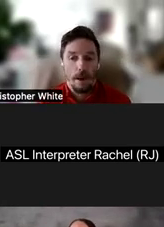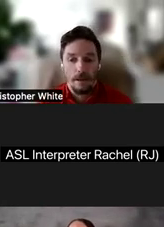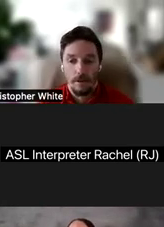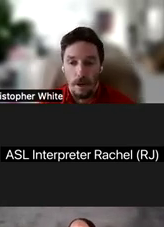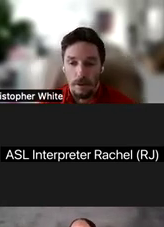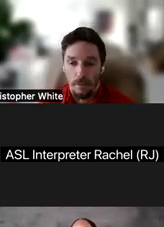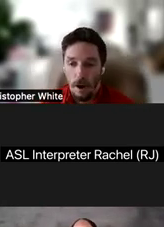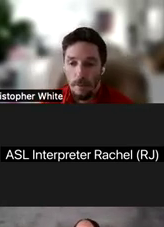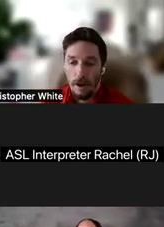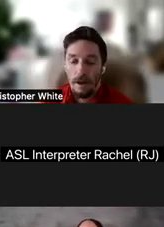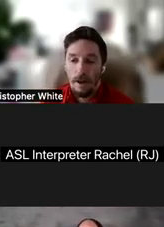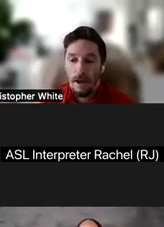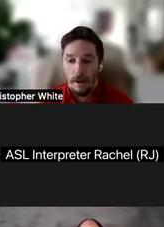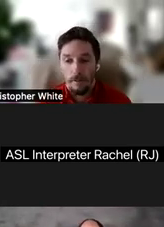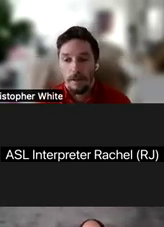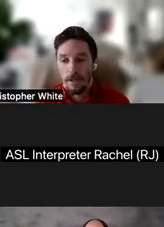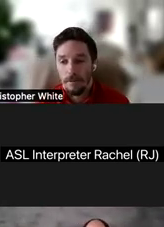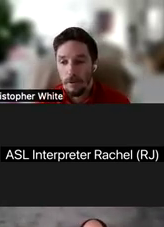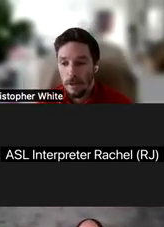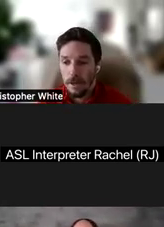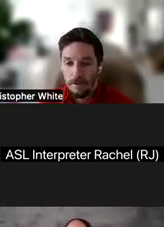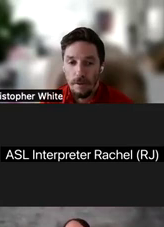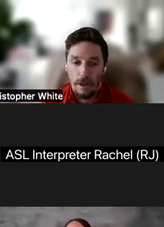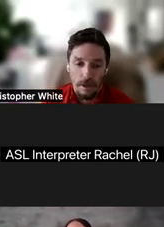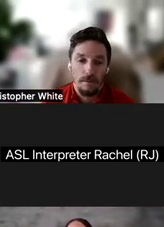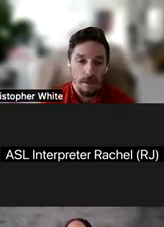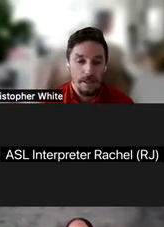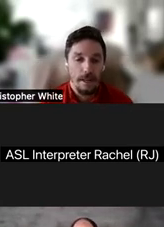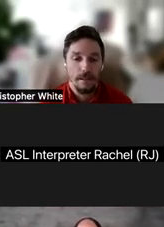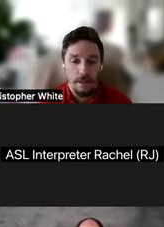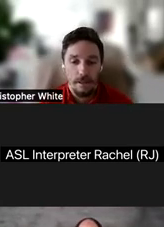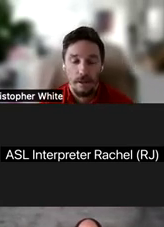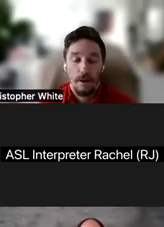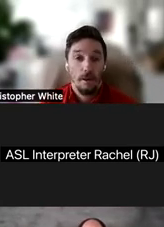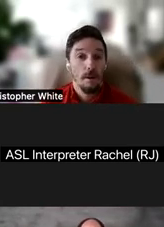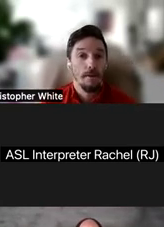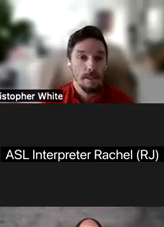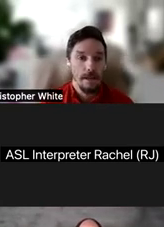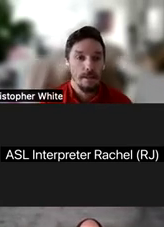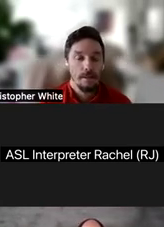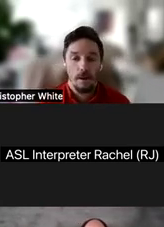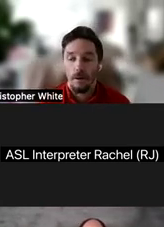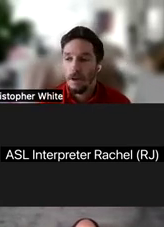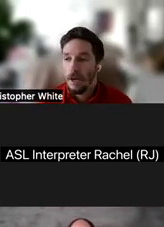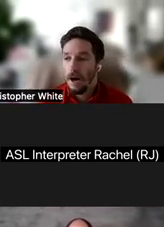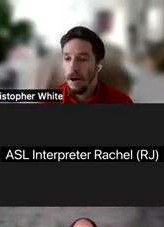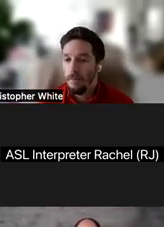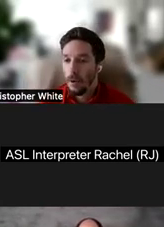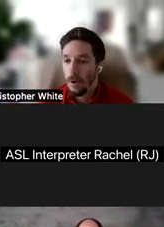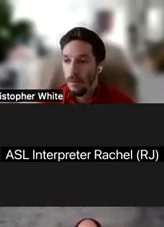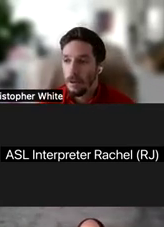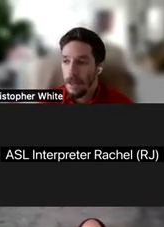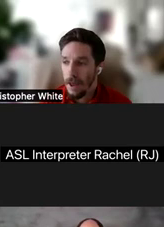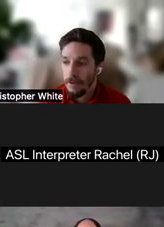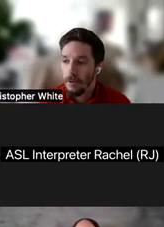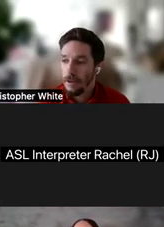support earthquake hazards reduction programming and the implementation of earthquake safety, mitigation, and resilience activities throughout the state. So